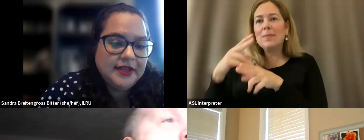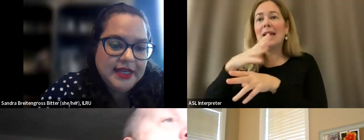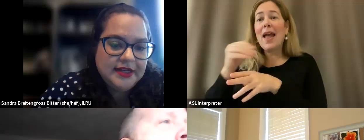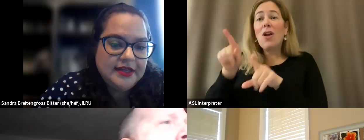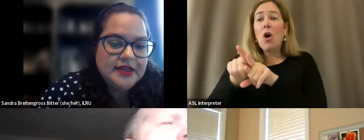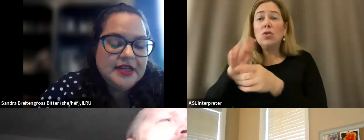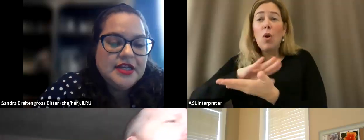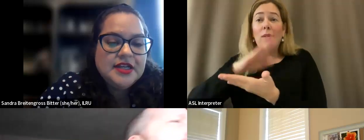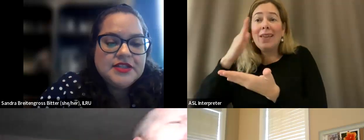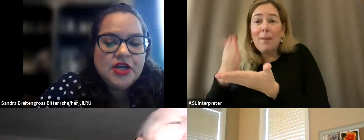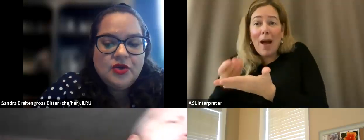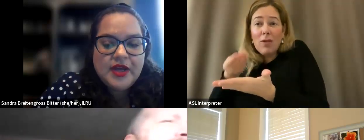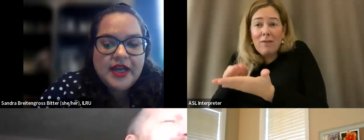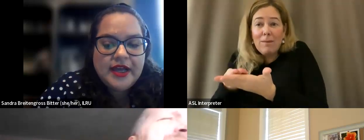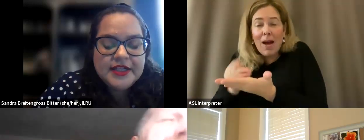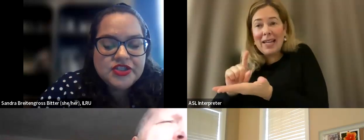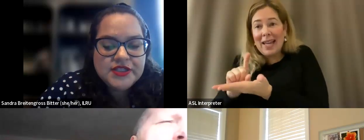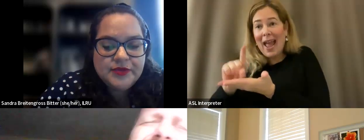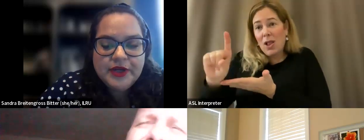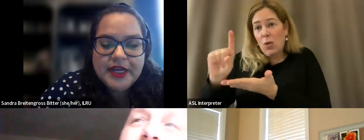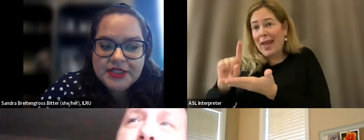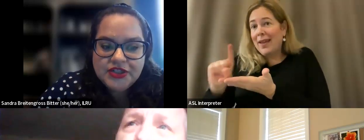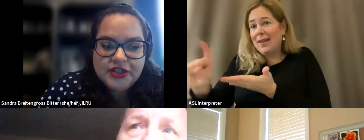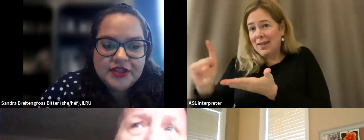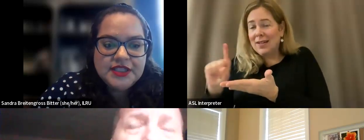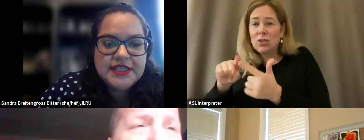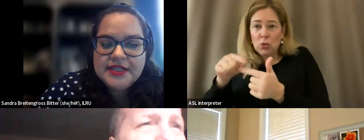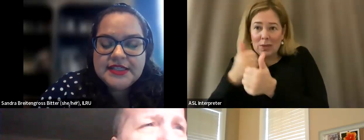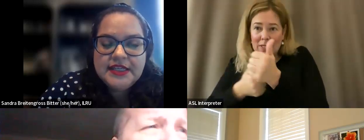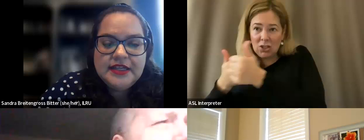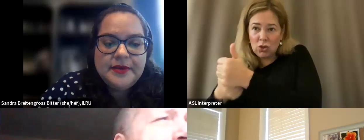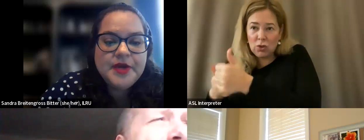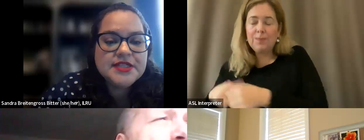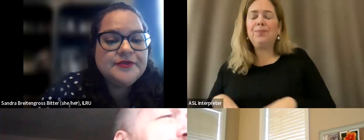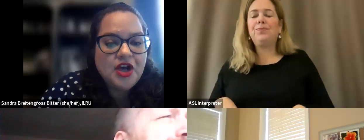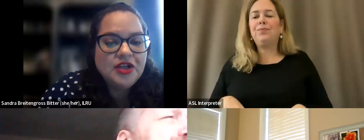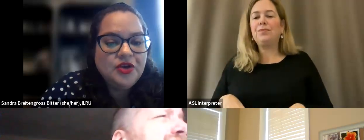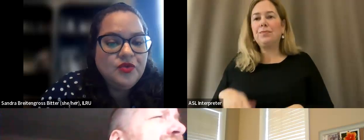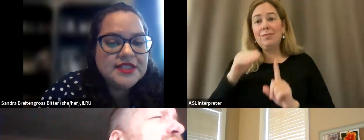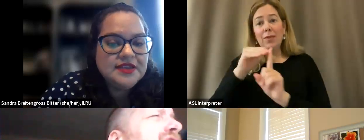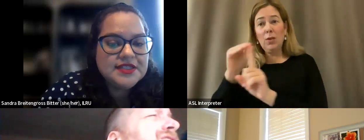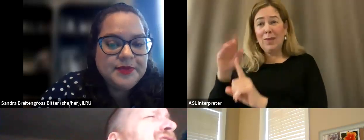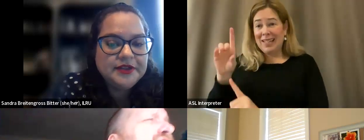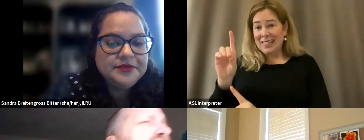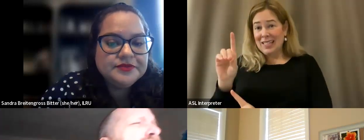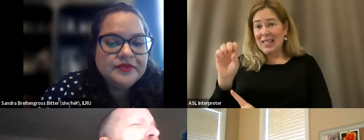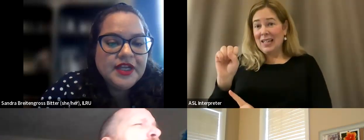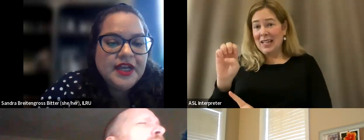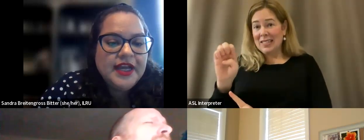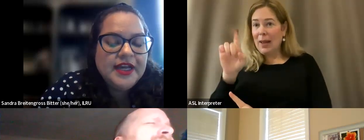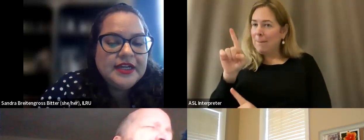been allocated. So as just a reminder, the DSE must follow what's in the